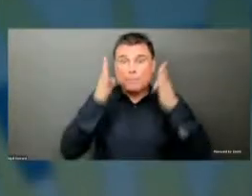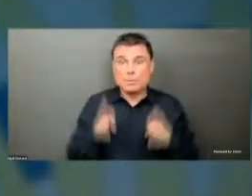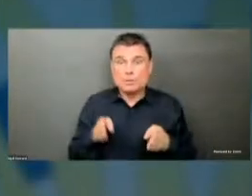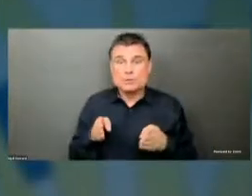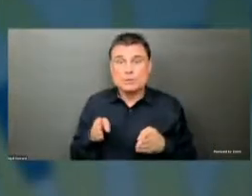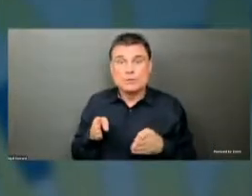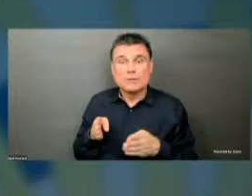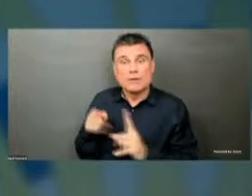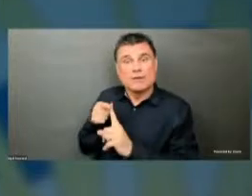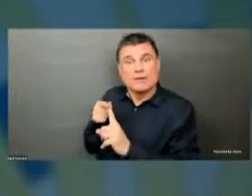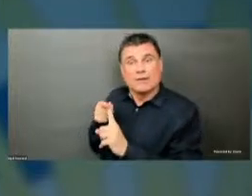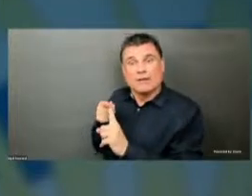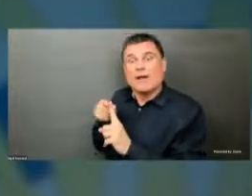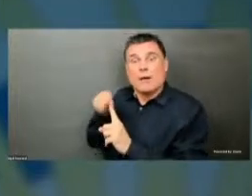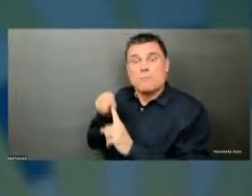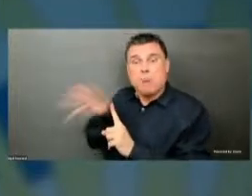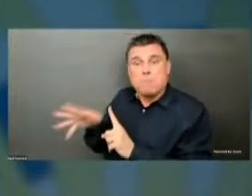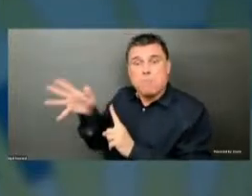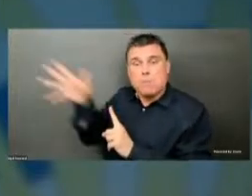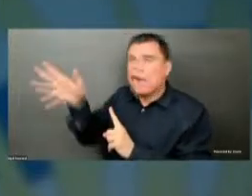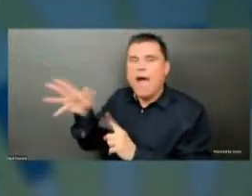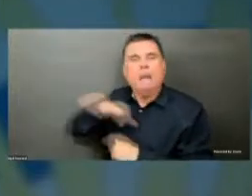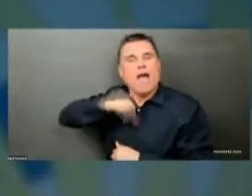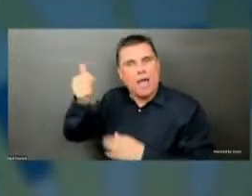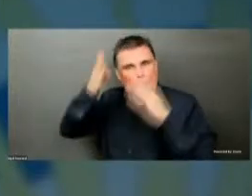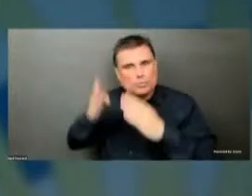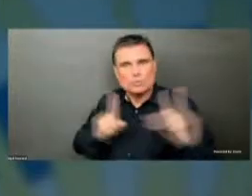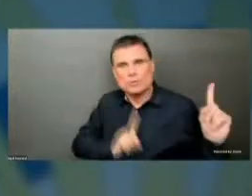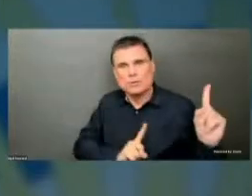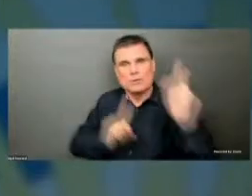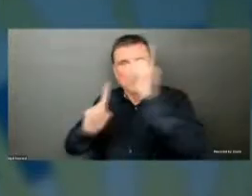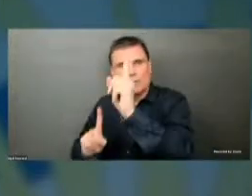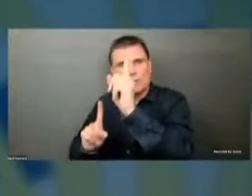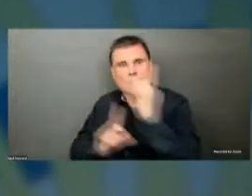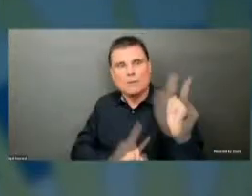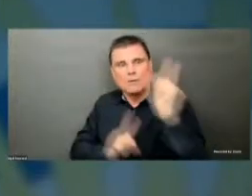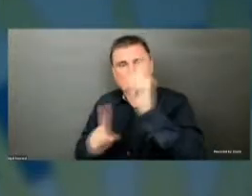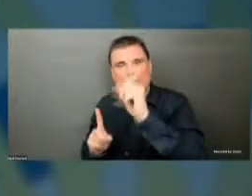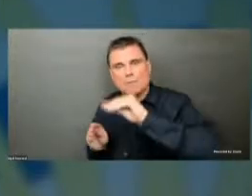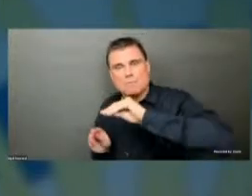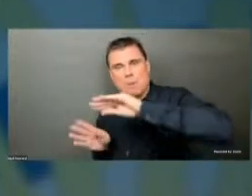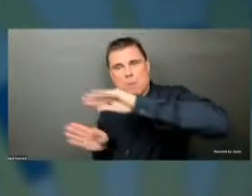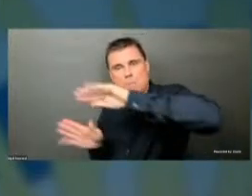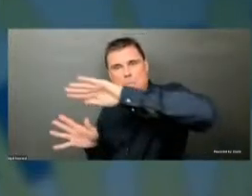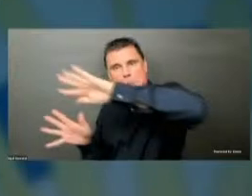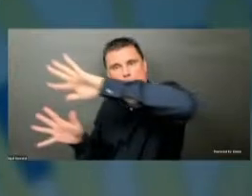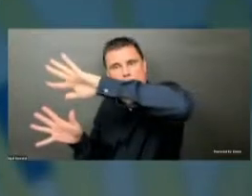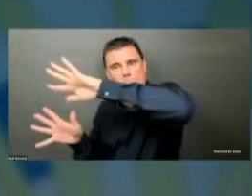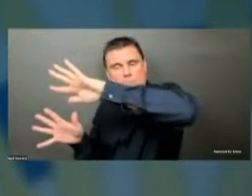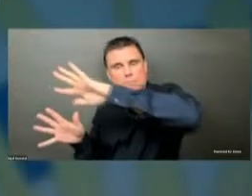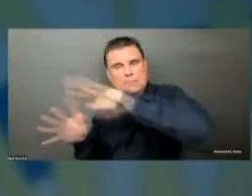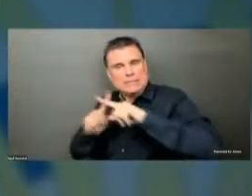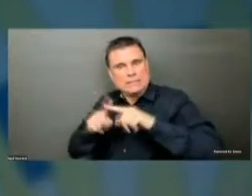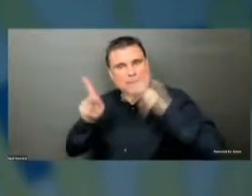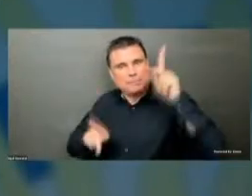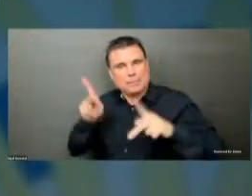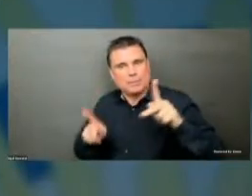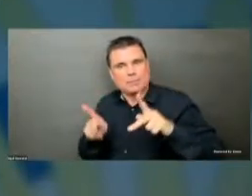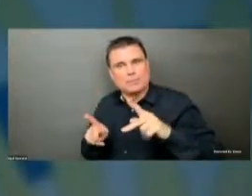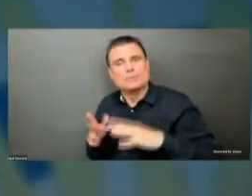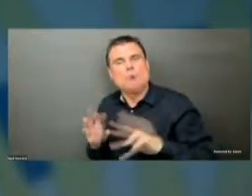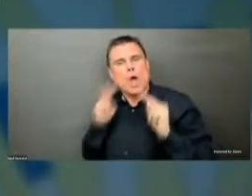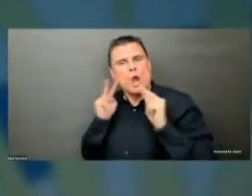who brought that virus into that outbreak. And that is one way that we do our outbreak investigations, helps us to understand